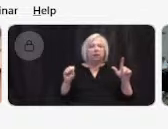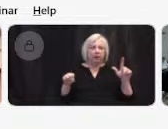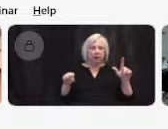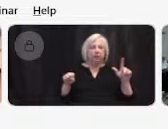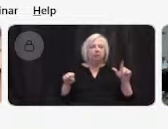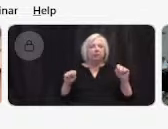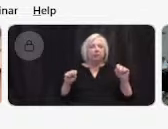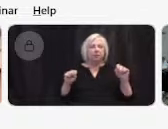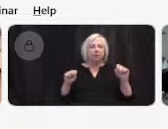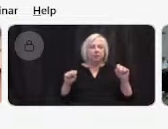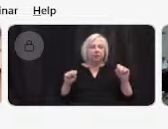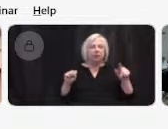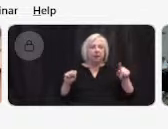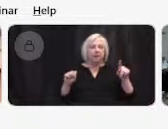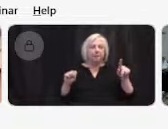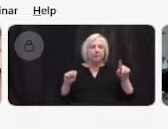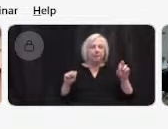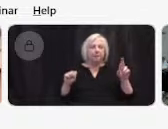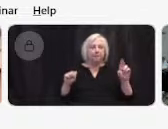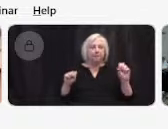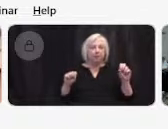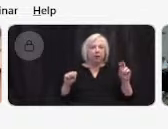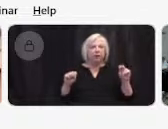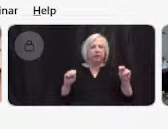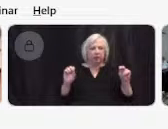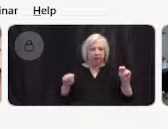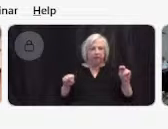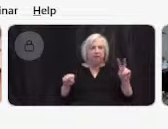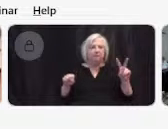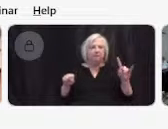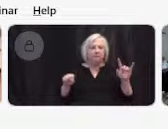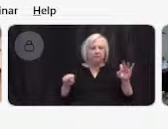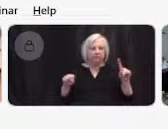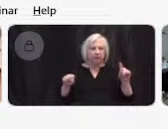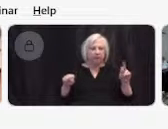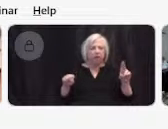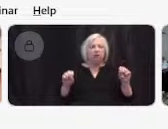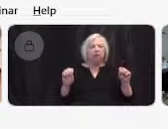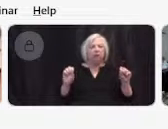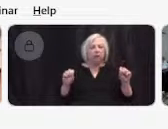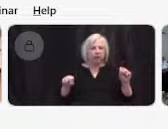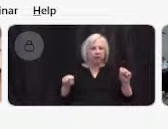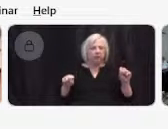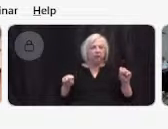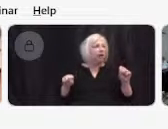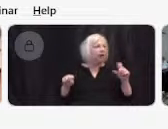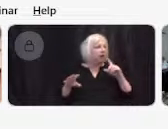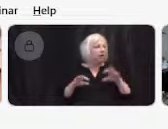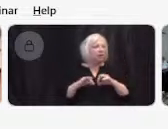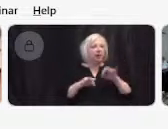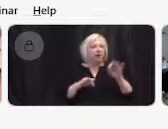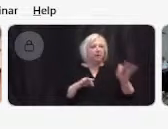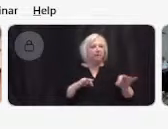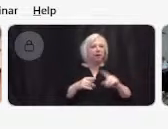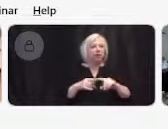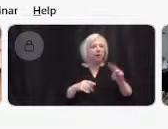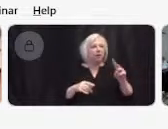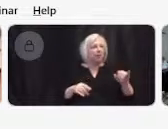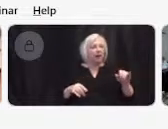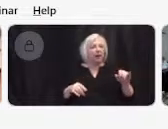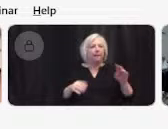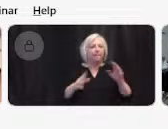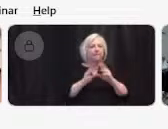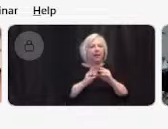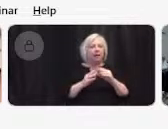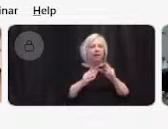Aye. Person, Yes. Vickers. Yes. Items been deferred to the May meeting. All